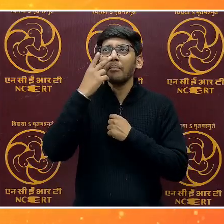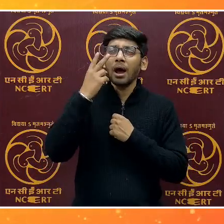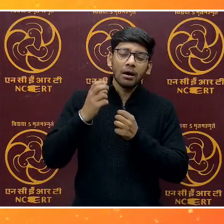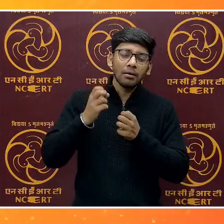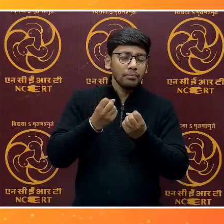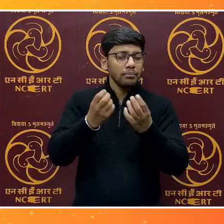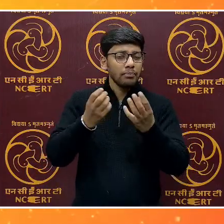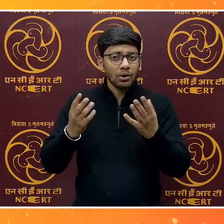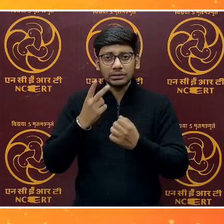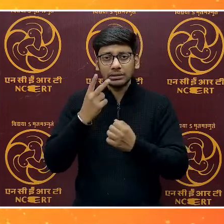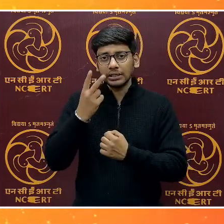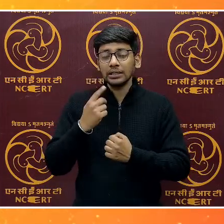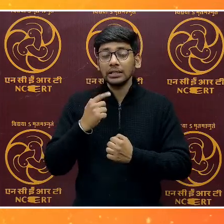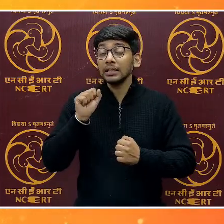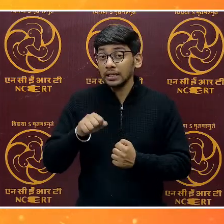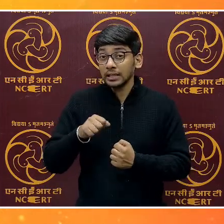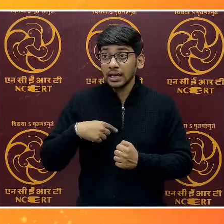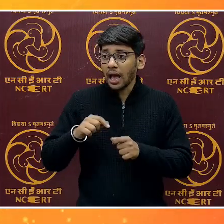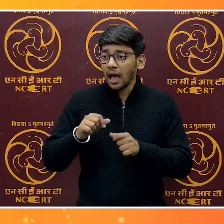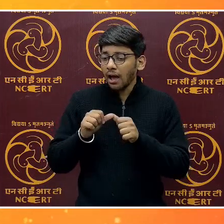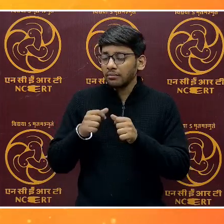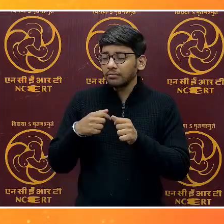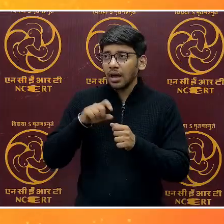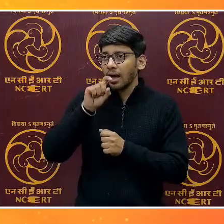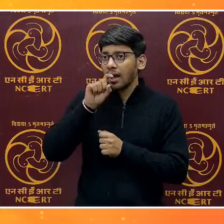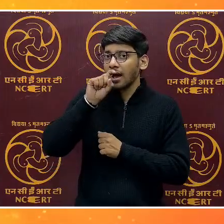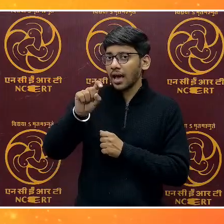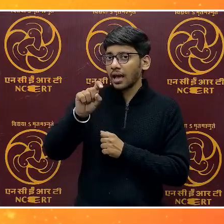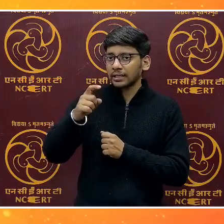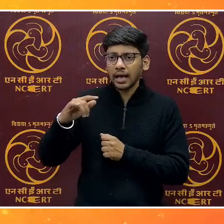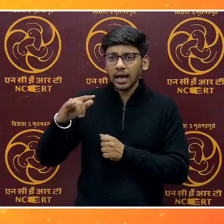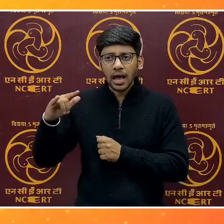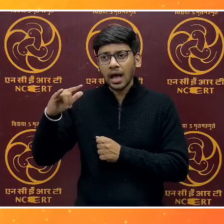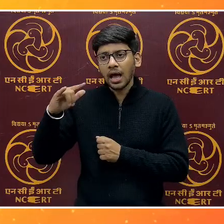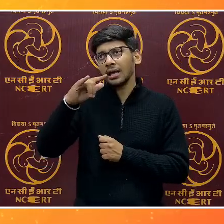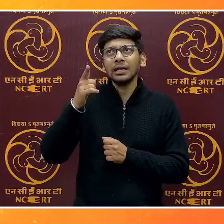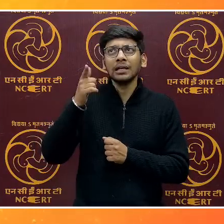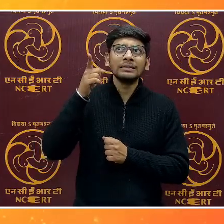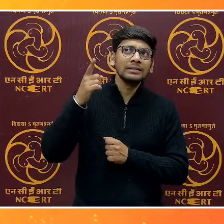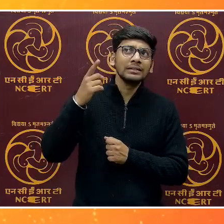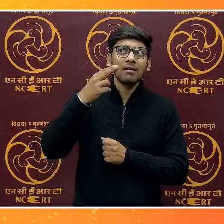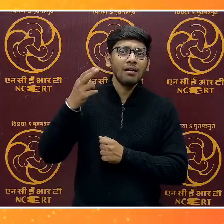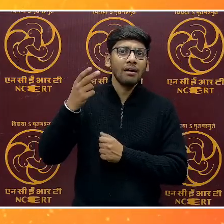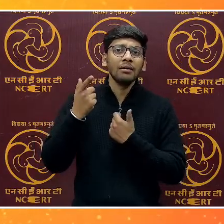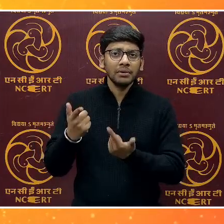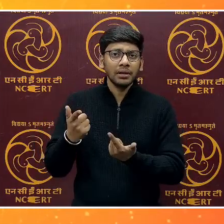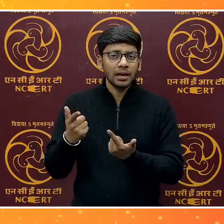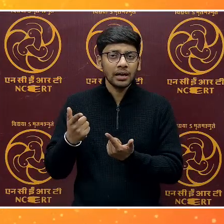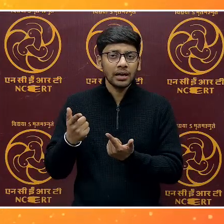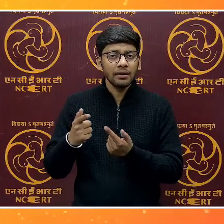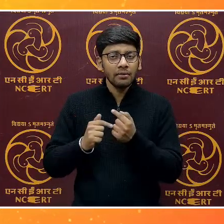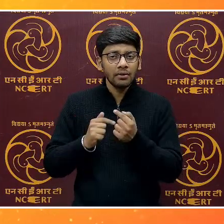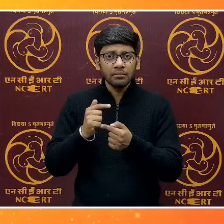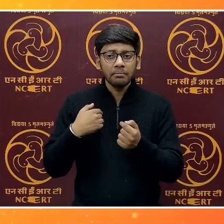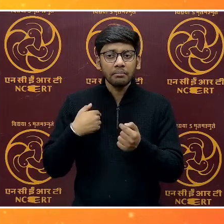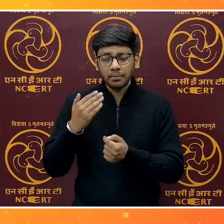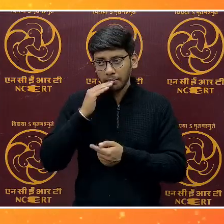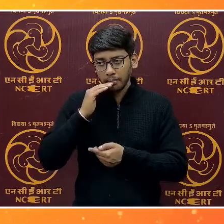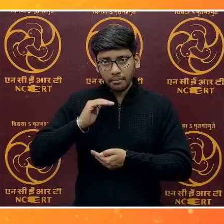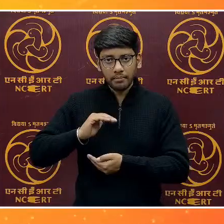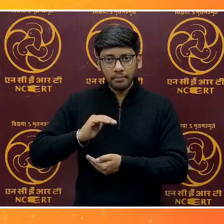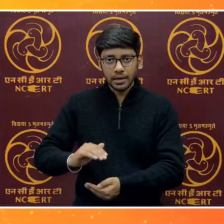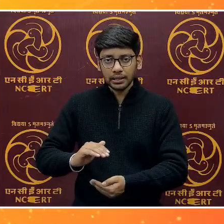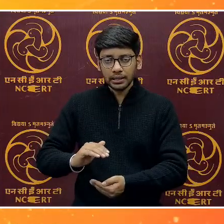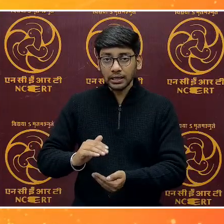the sky, and even he asks me the model of that airplane Wow. which is flying in the sky. Really